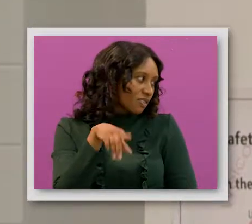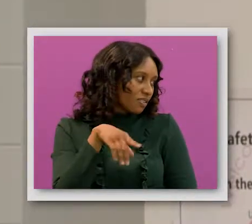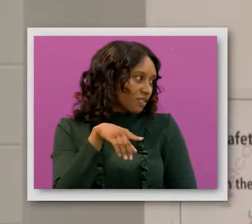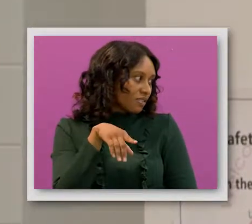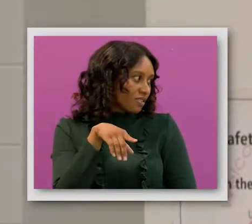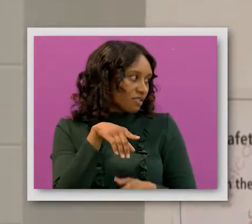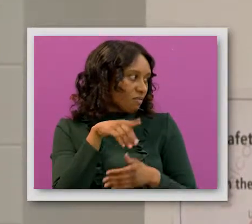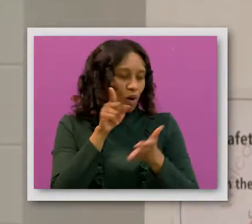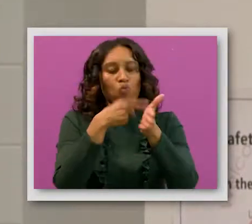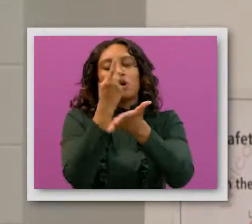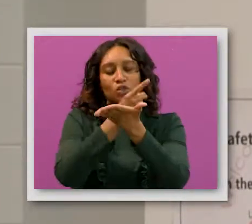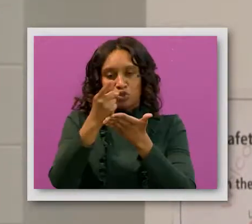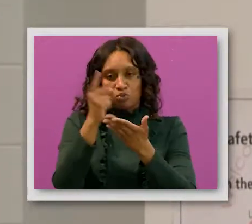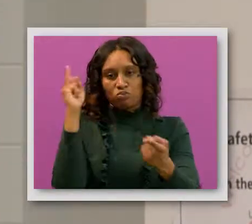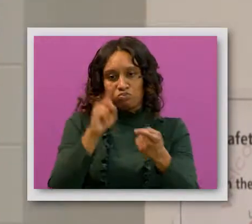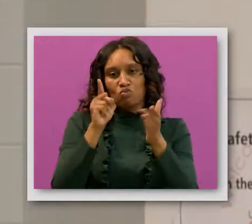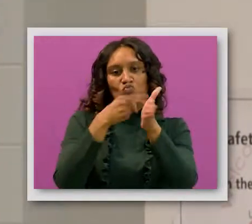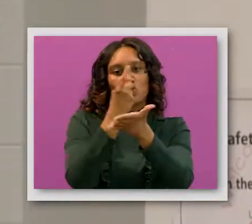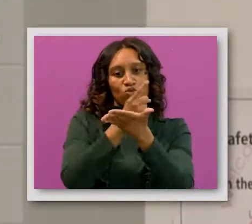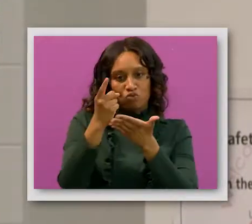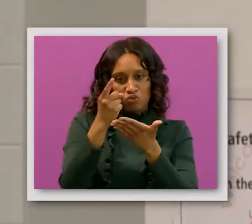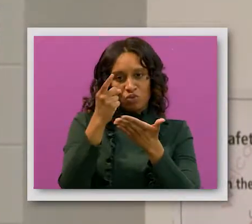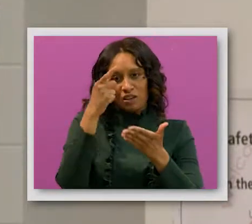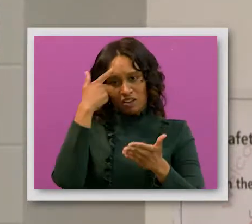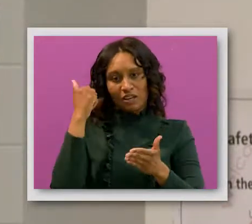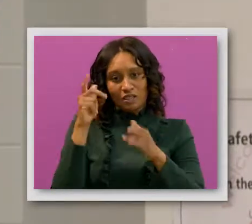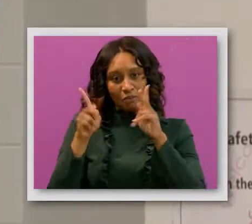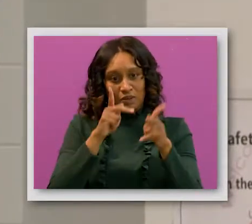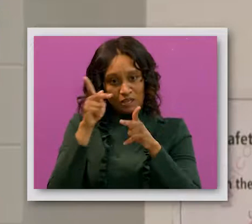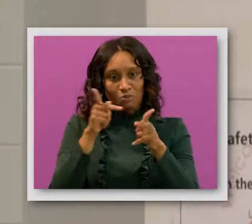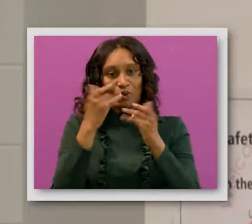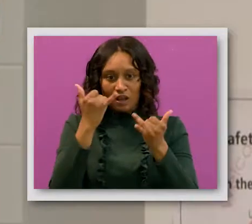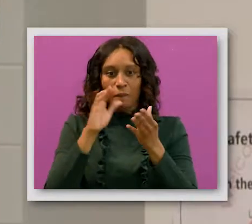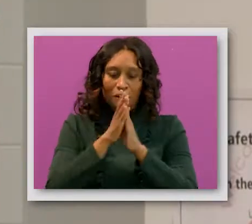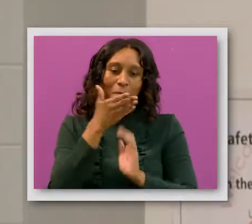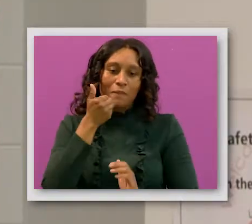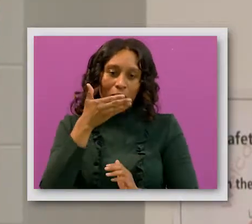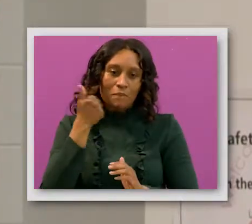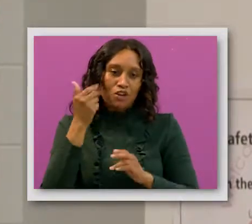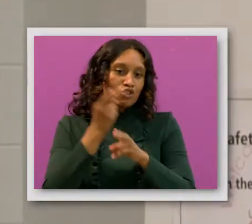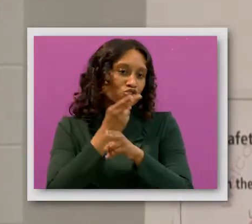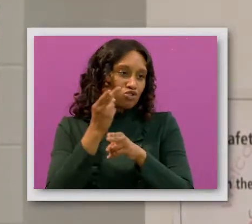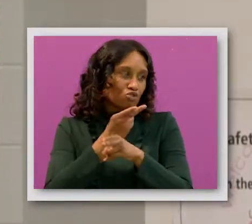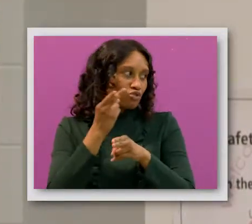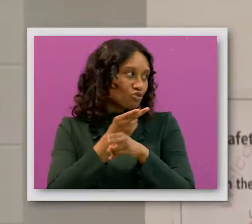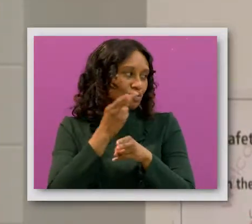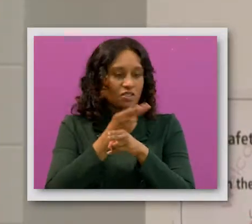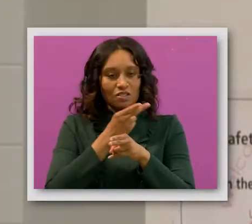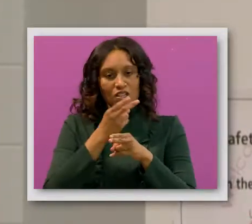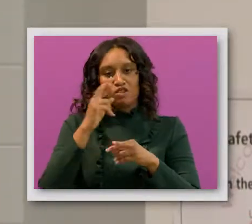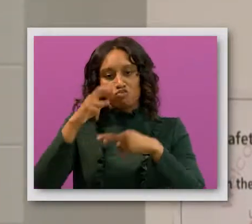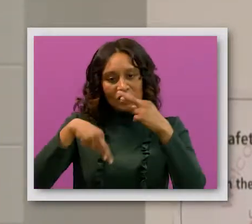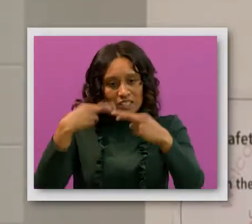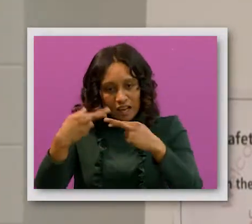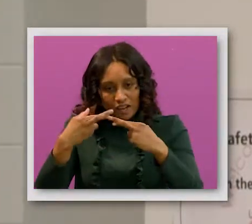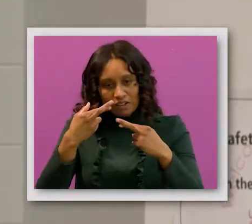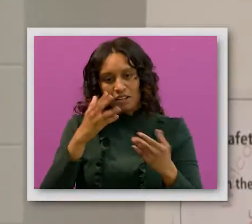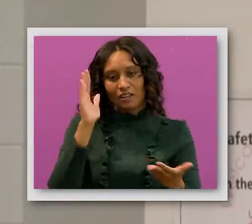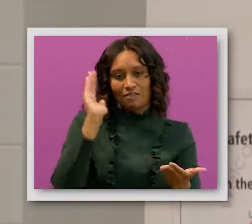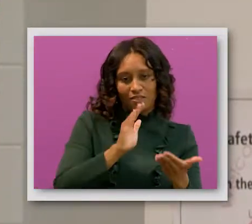a week, because people are getting better and better about not using plastic bags,